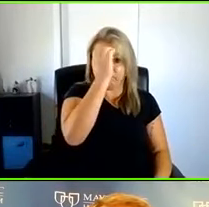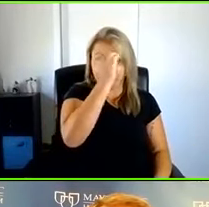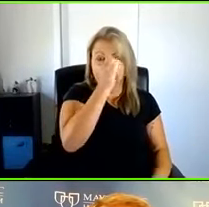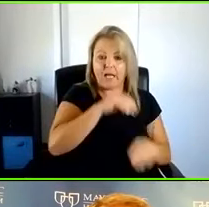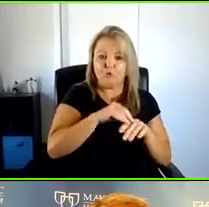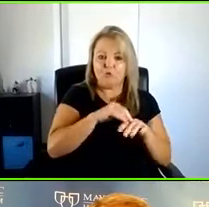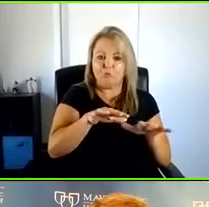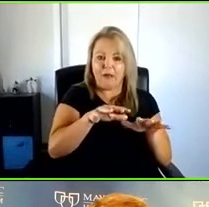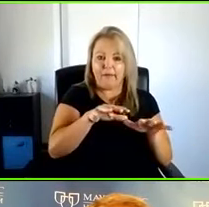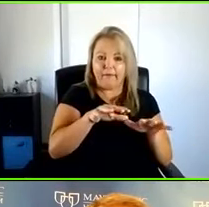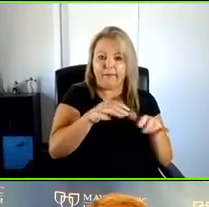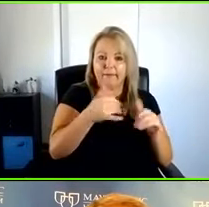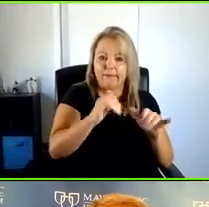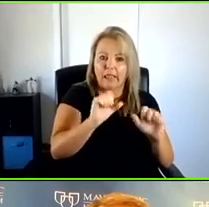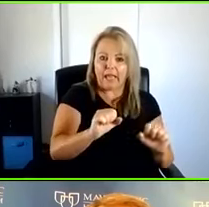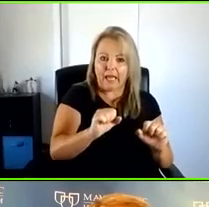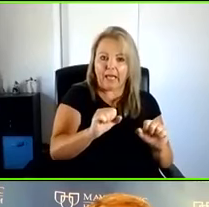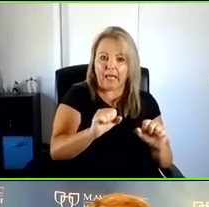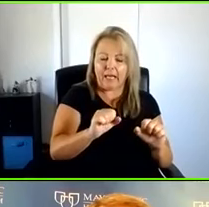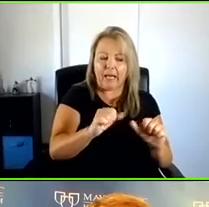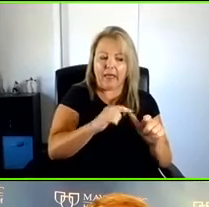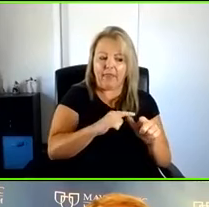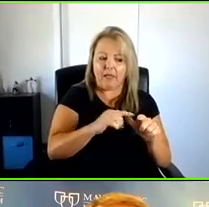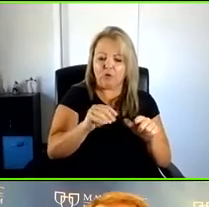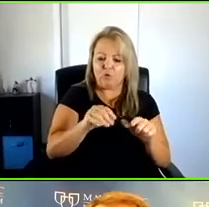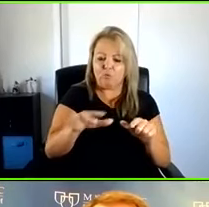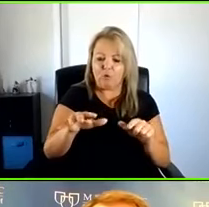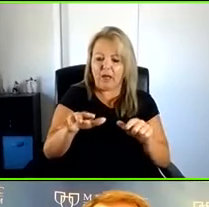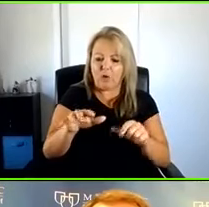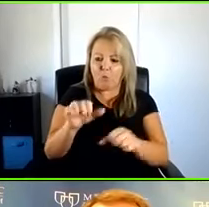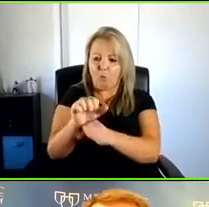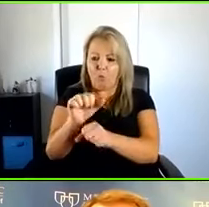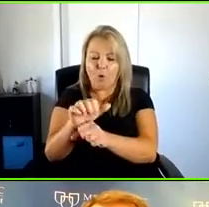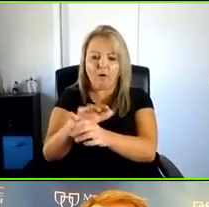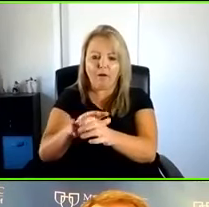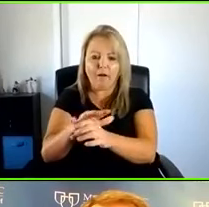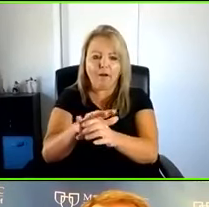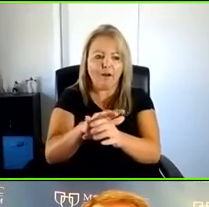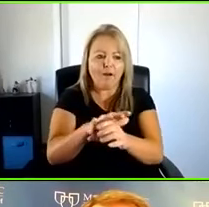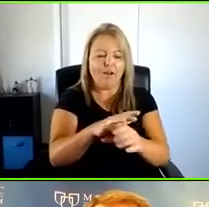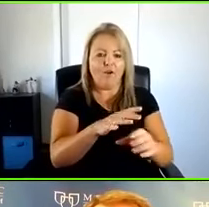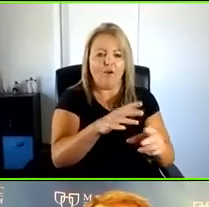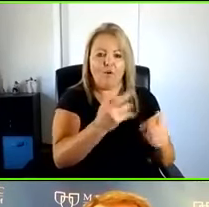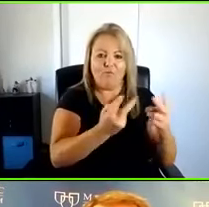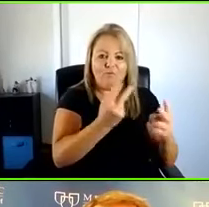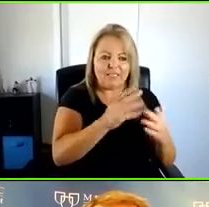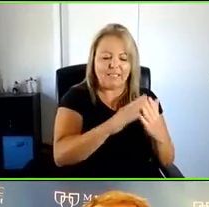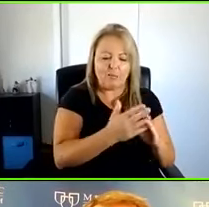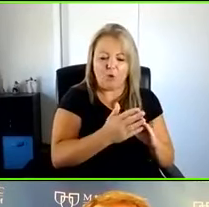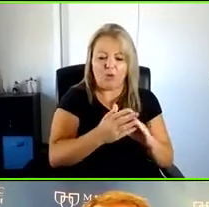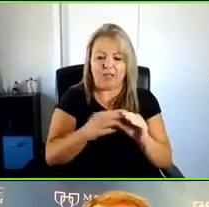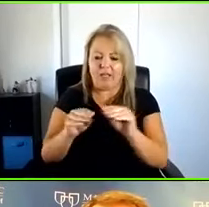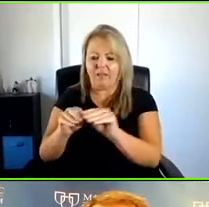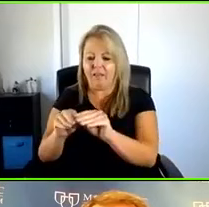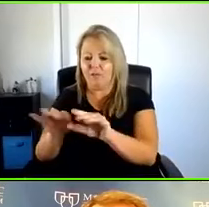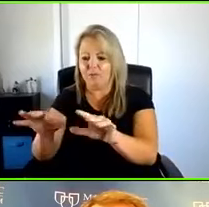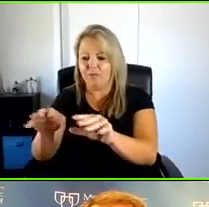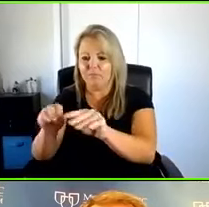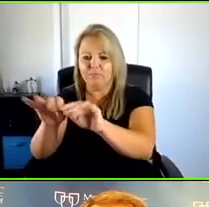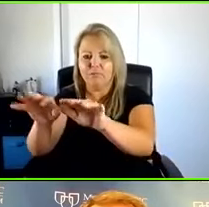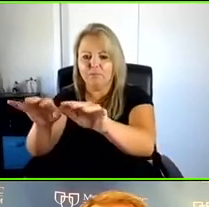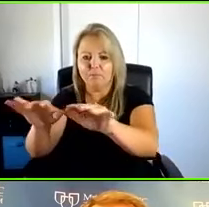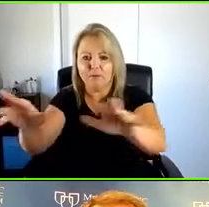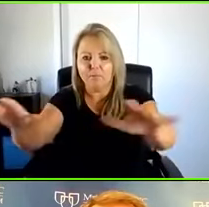then if that spread is getting to locations where they work or where they have been in the community, that really does impact the